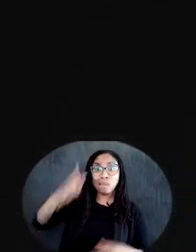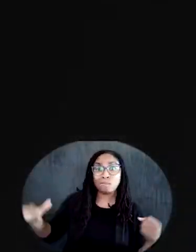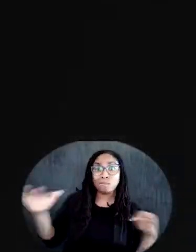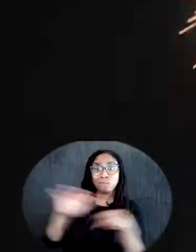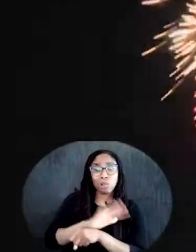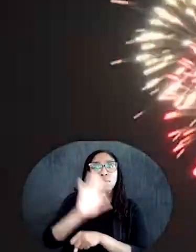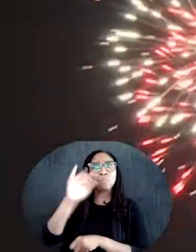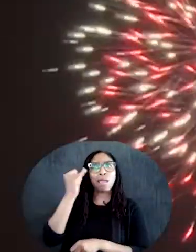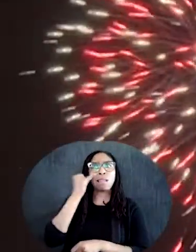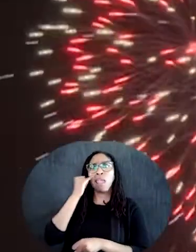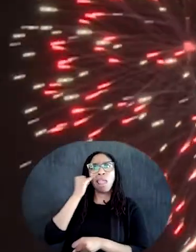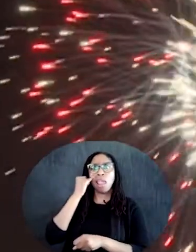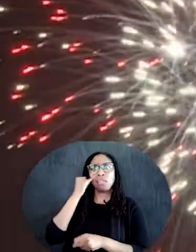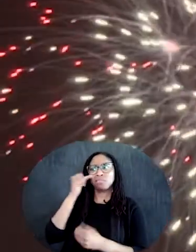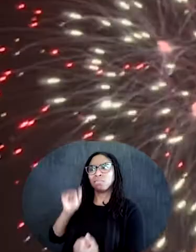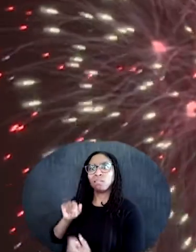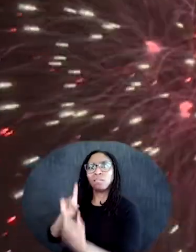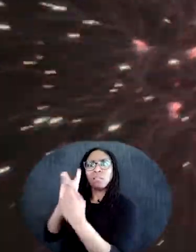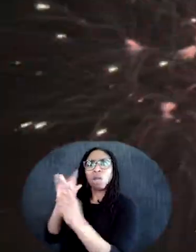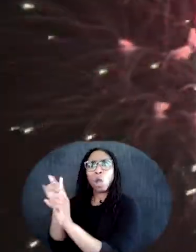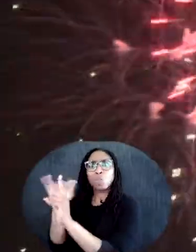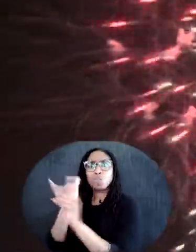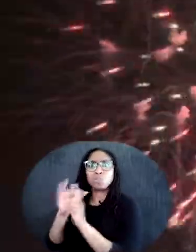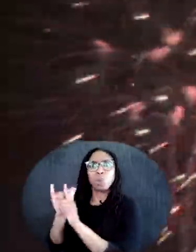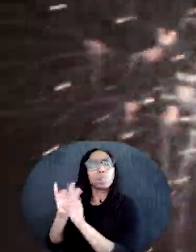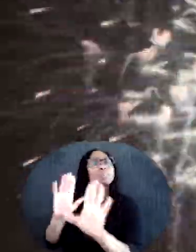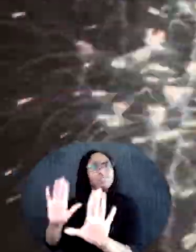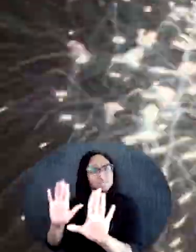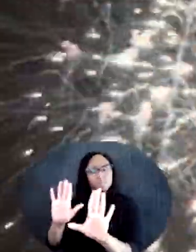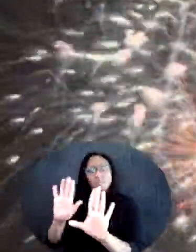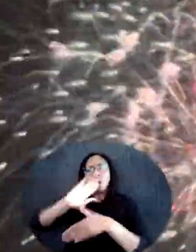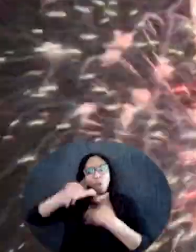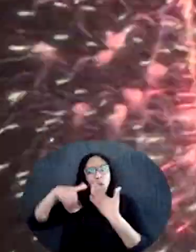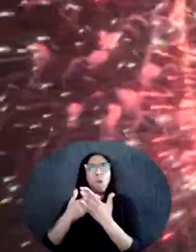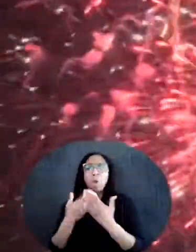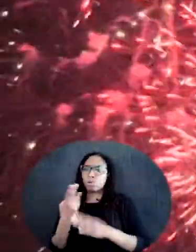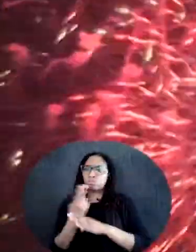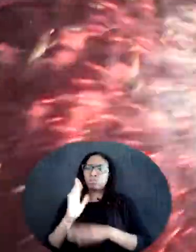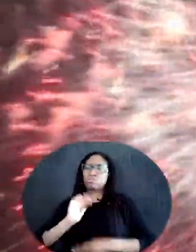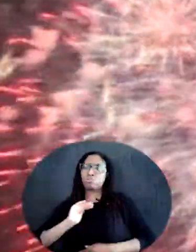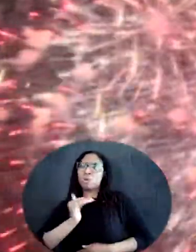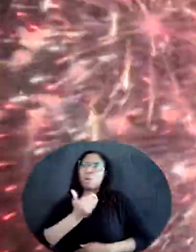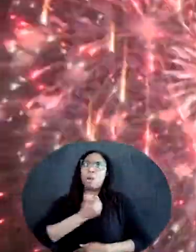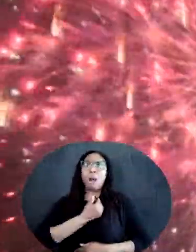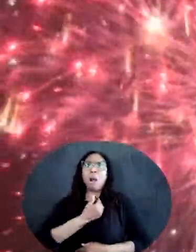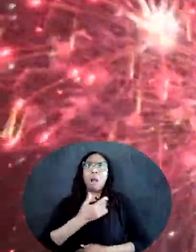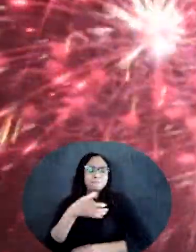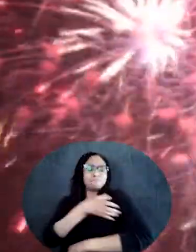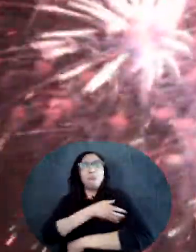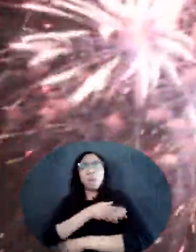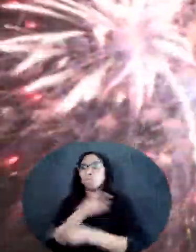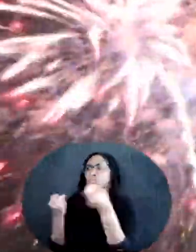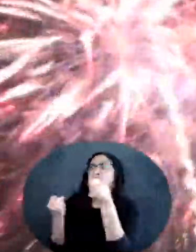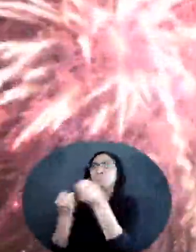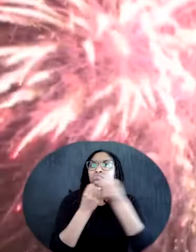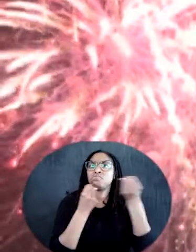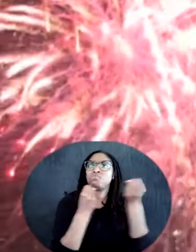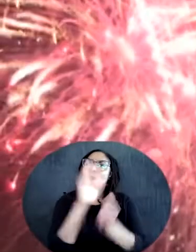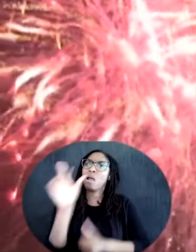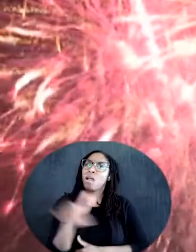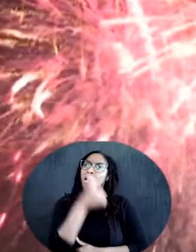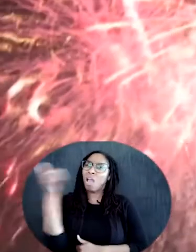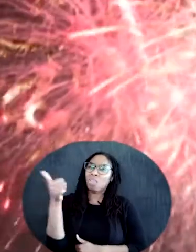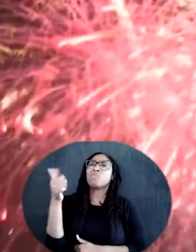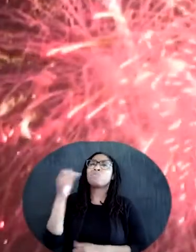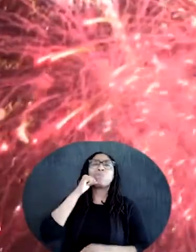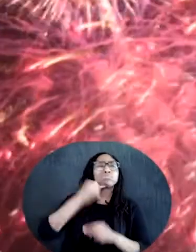fully, but we must stand up against bullies, cause we can all use our voices to help others. Yes, our sisters and our